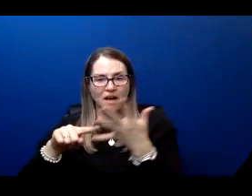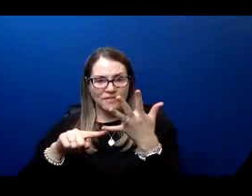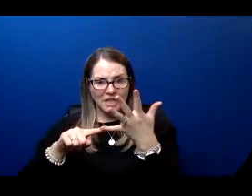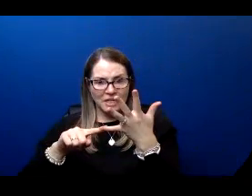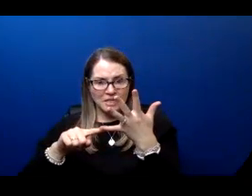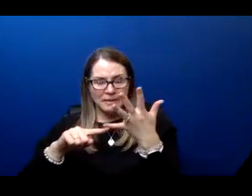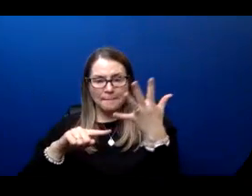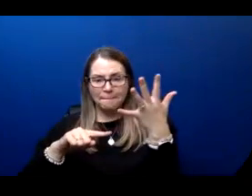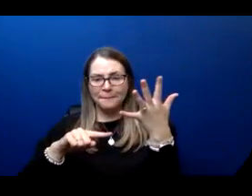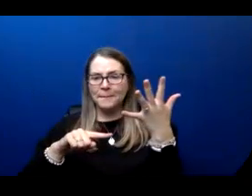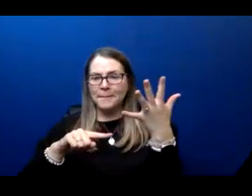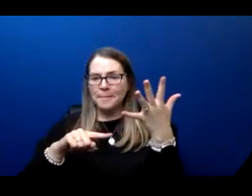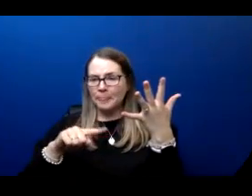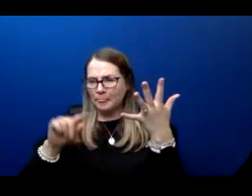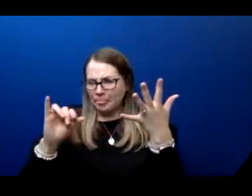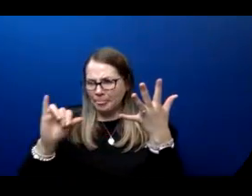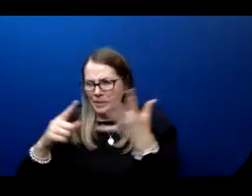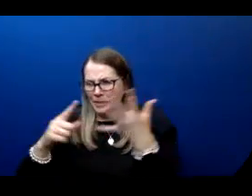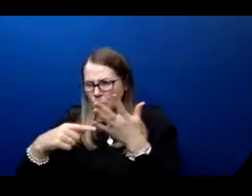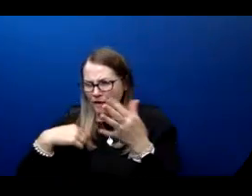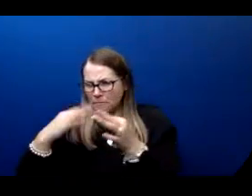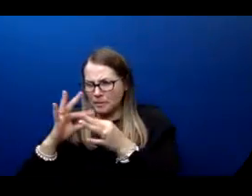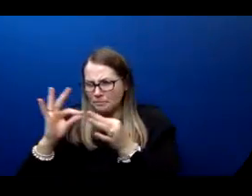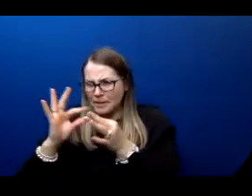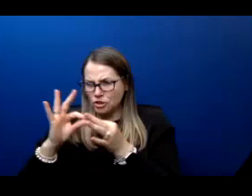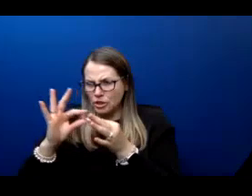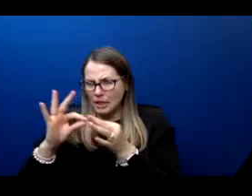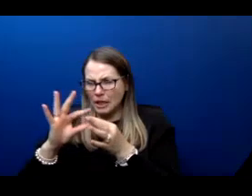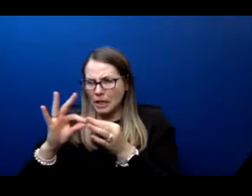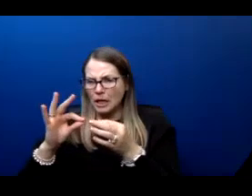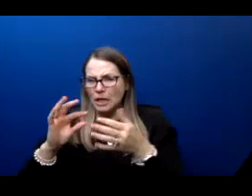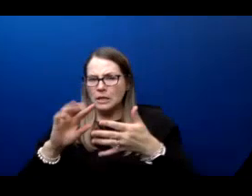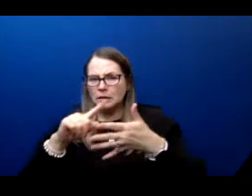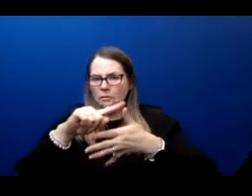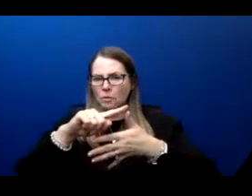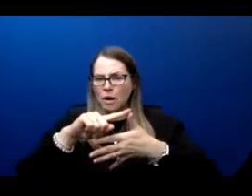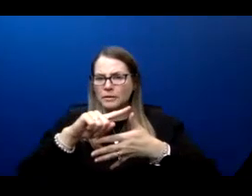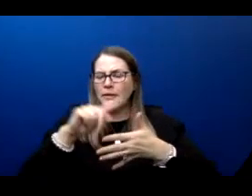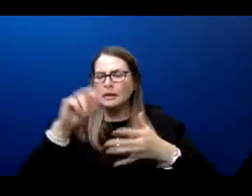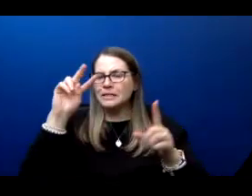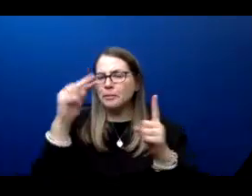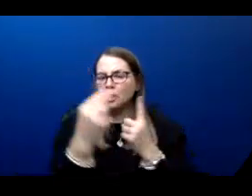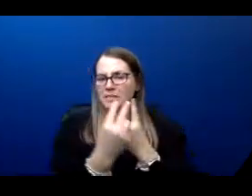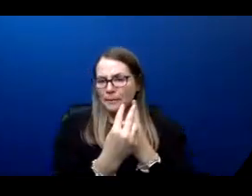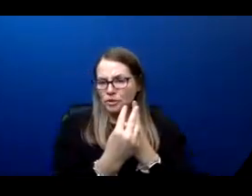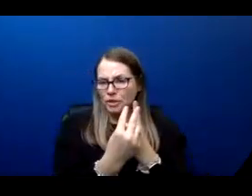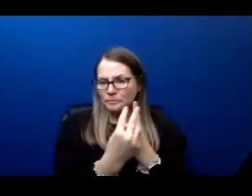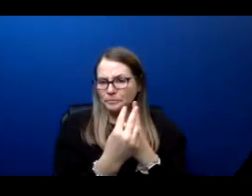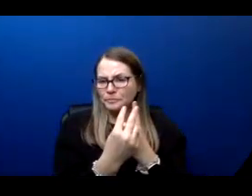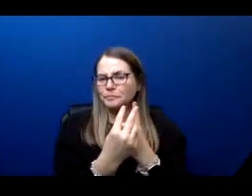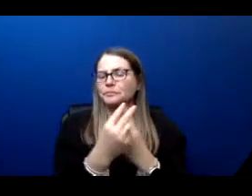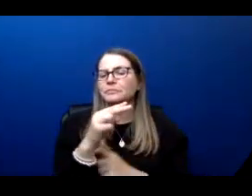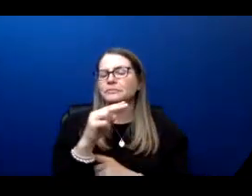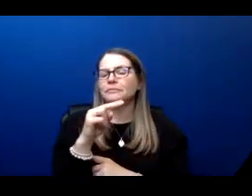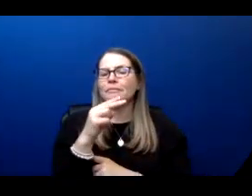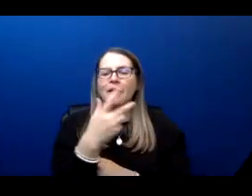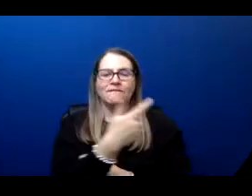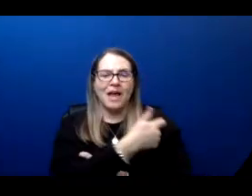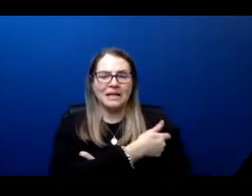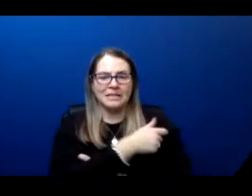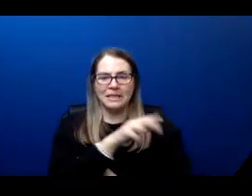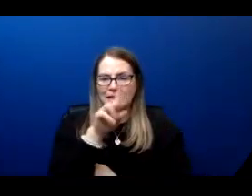which is basically what I've been mentioning. Theme 1 is about perceptions over vaccine uptake, which focus